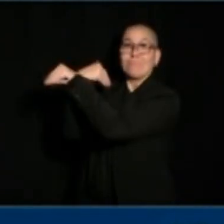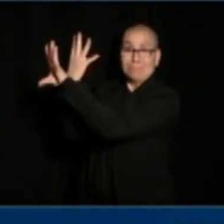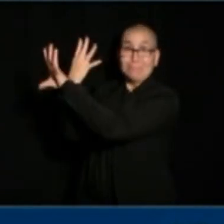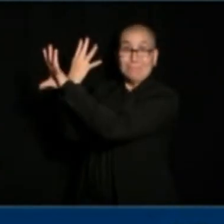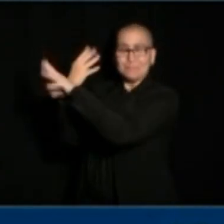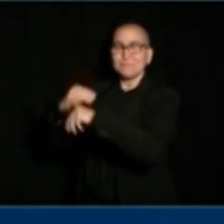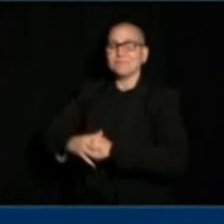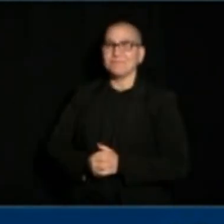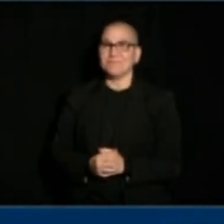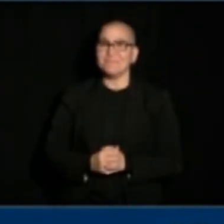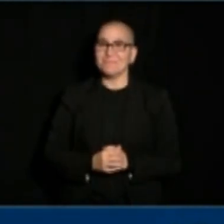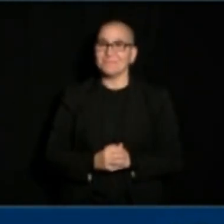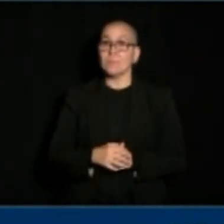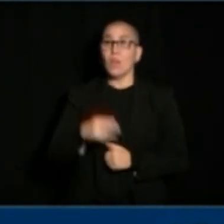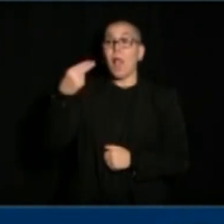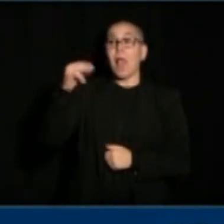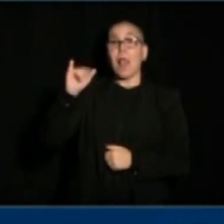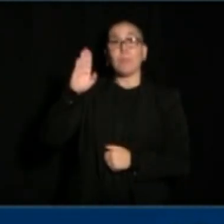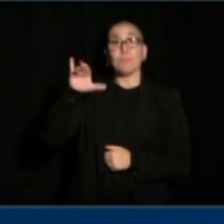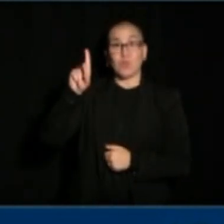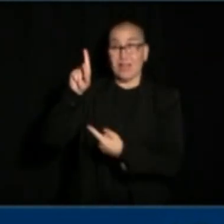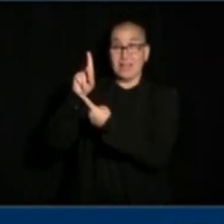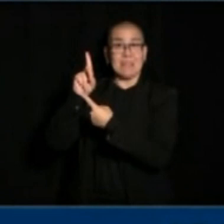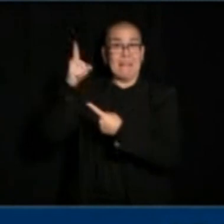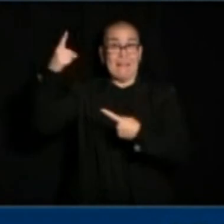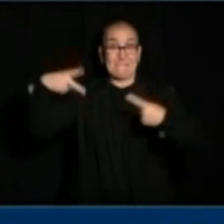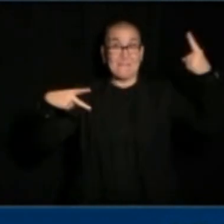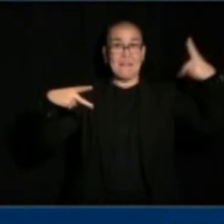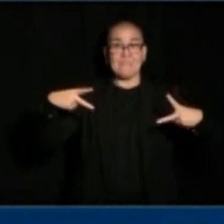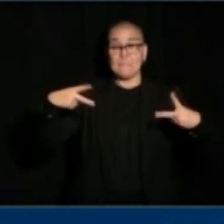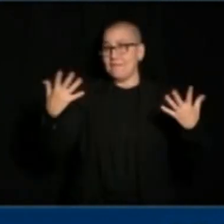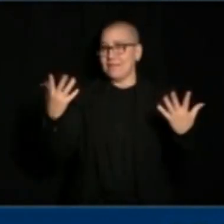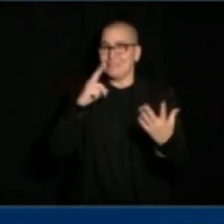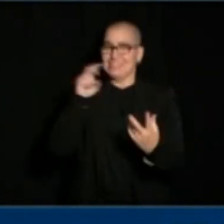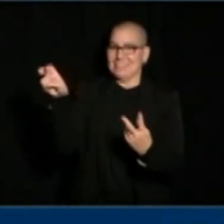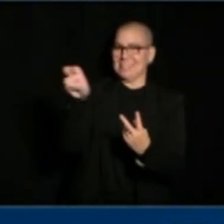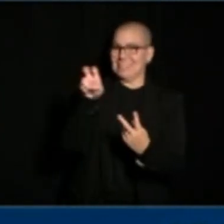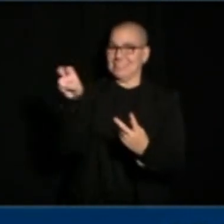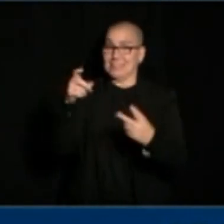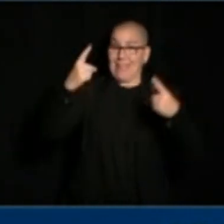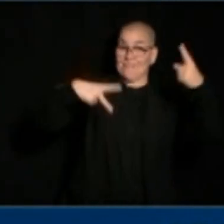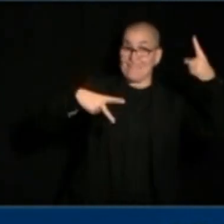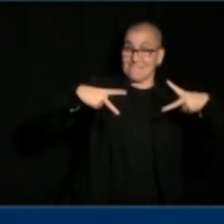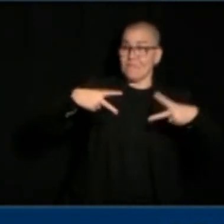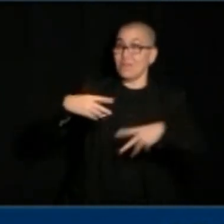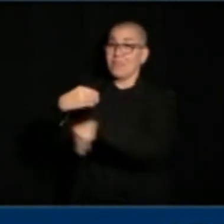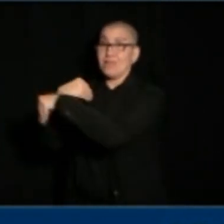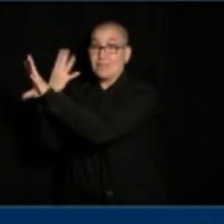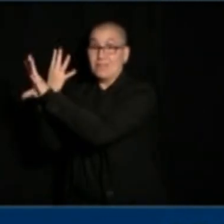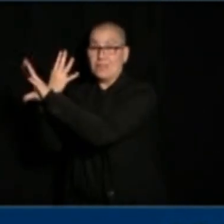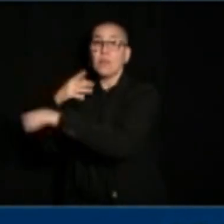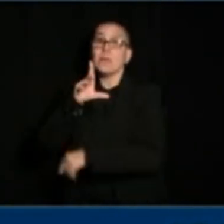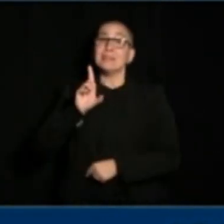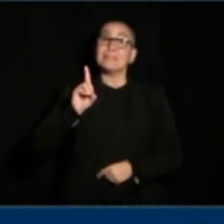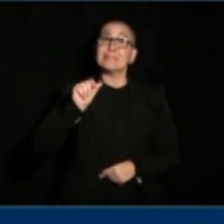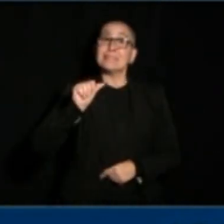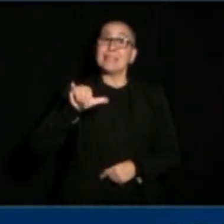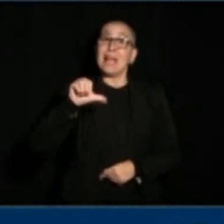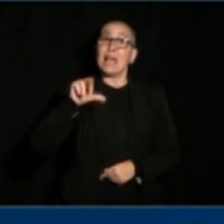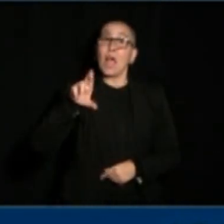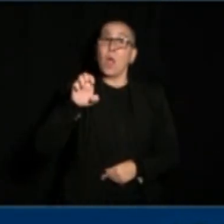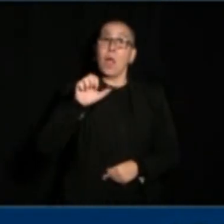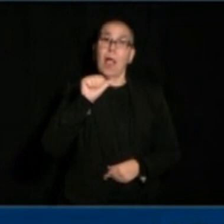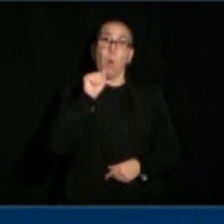when we get a handle on this, back in that classroom. Child care providers will remain open. When this is all said and done, and